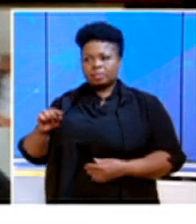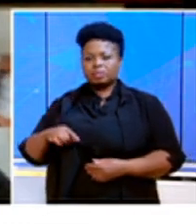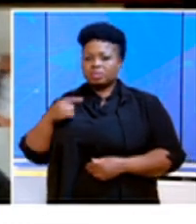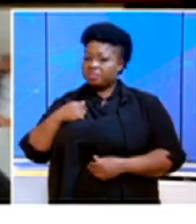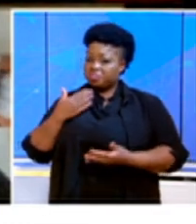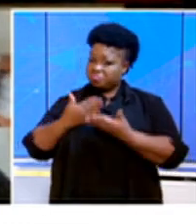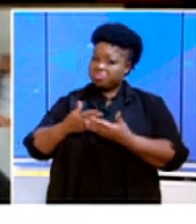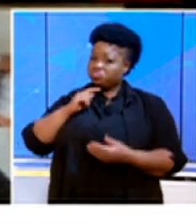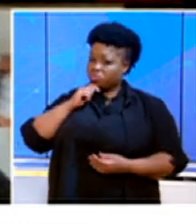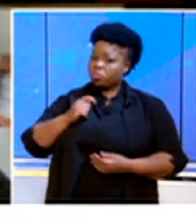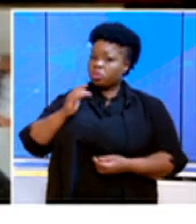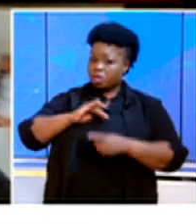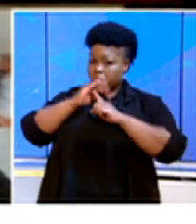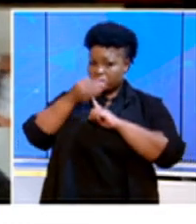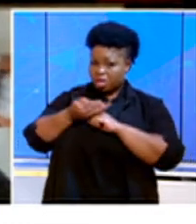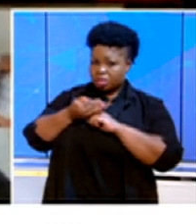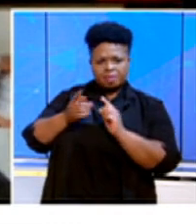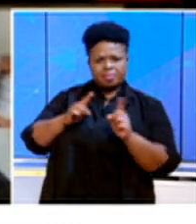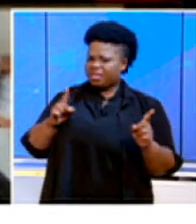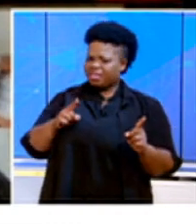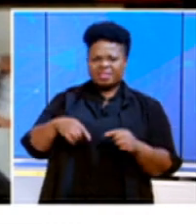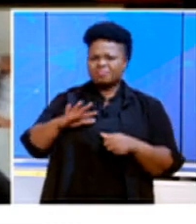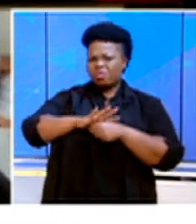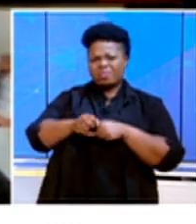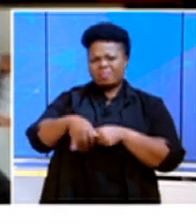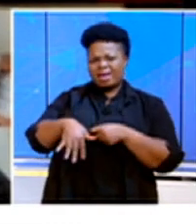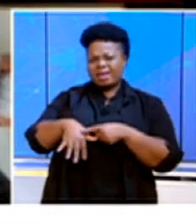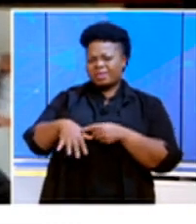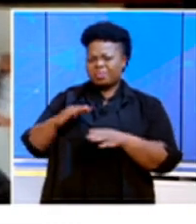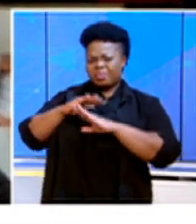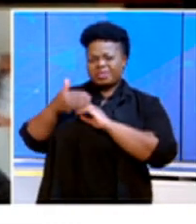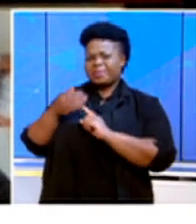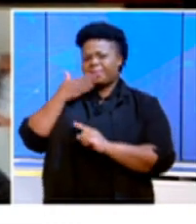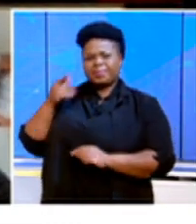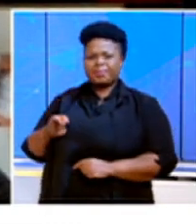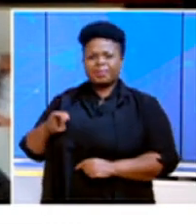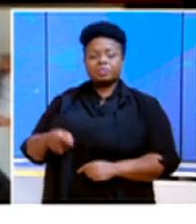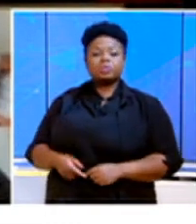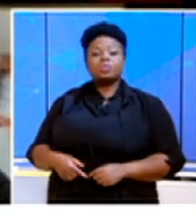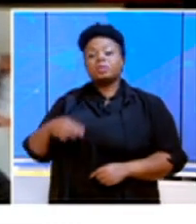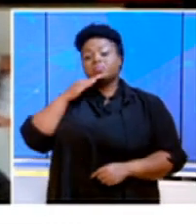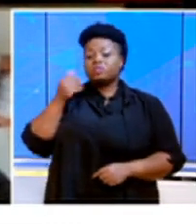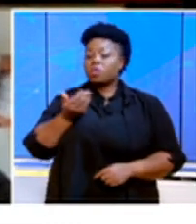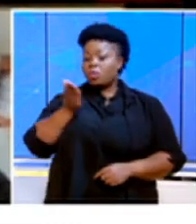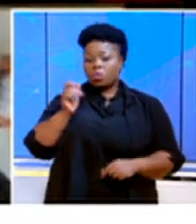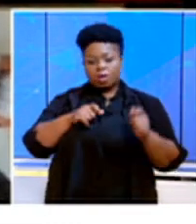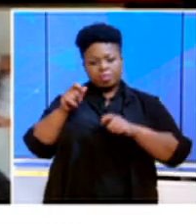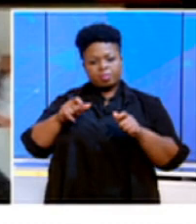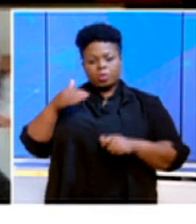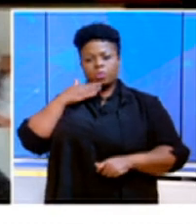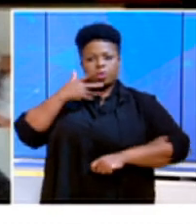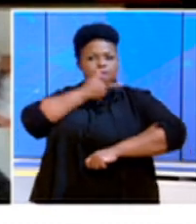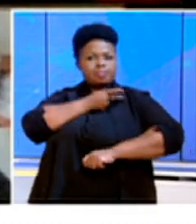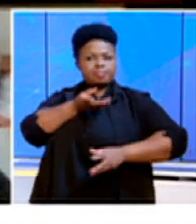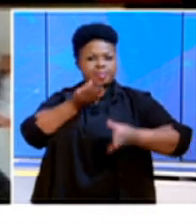provide protection against severe illness and death. And if that's the case, everybody that gets vaccinated, let's